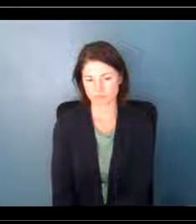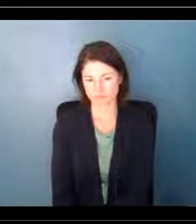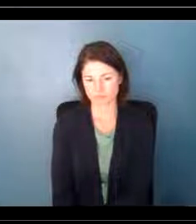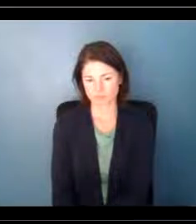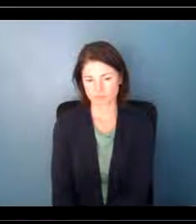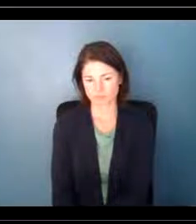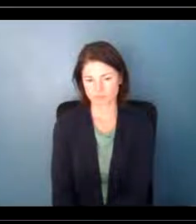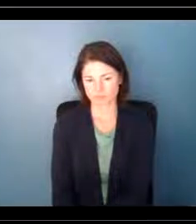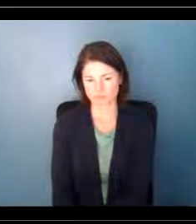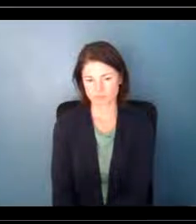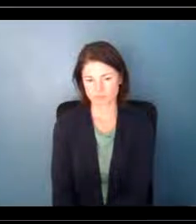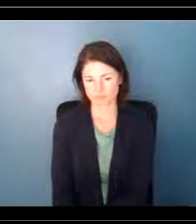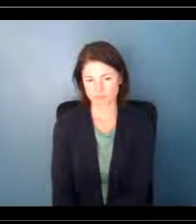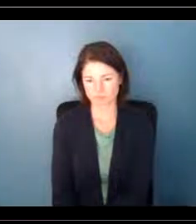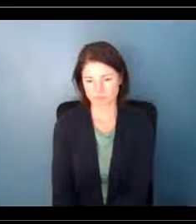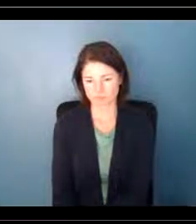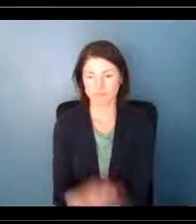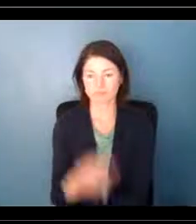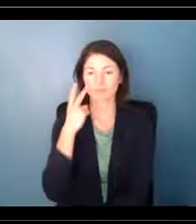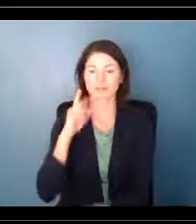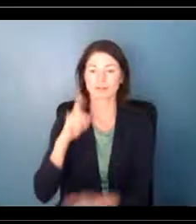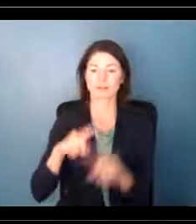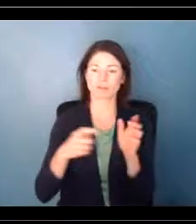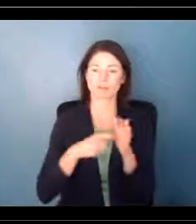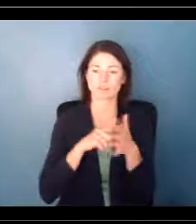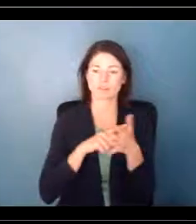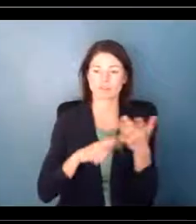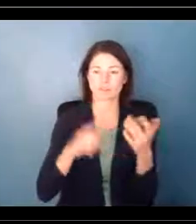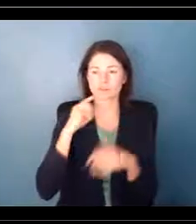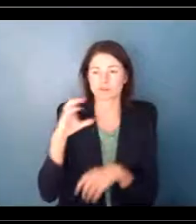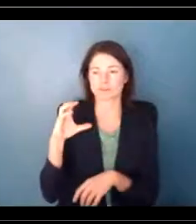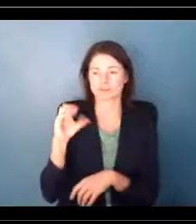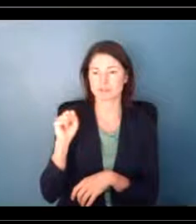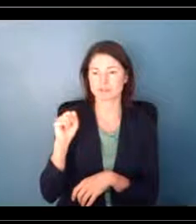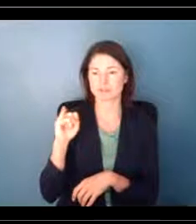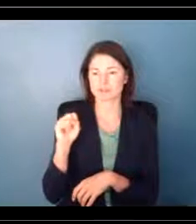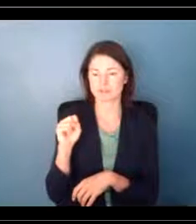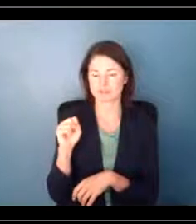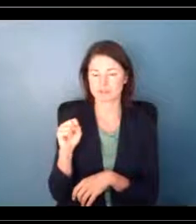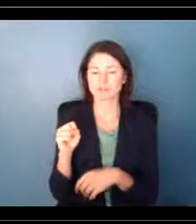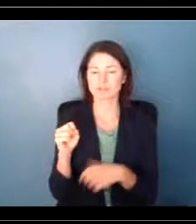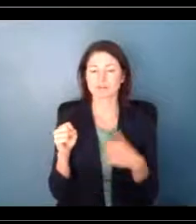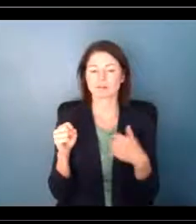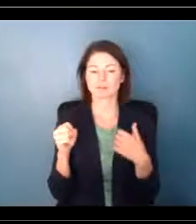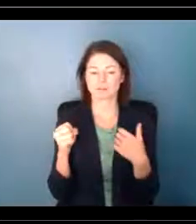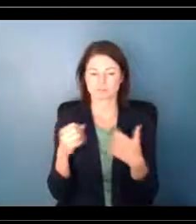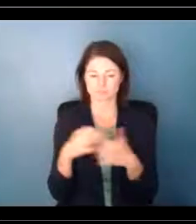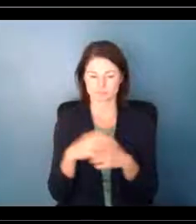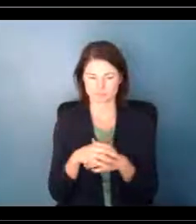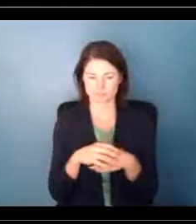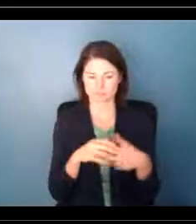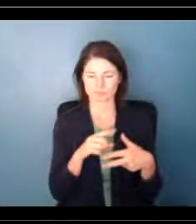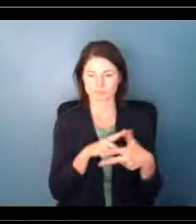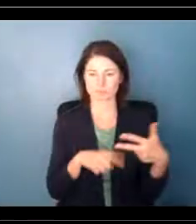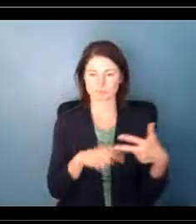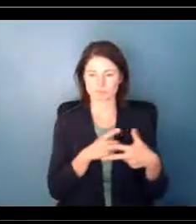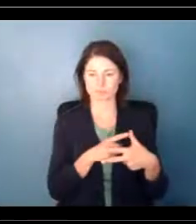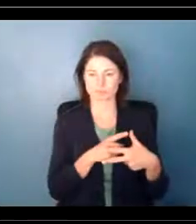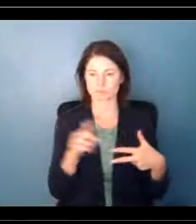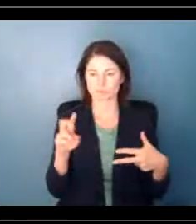the thesis. And then we also, as I previously mentioned, we have a rural context, which applies to mode